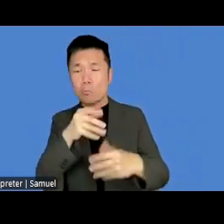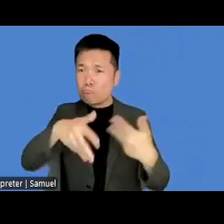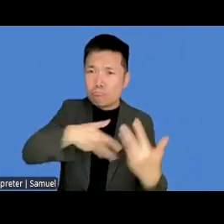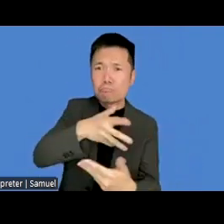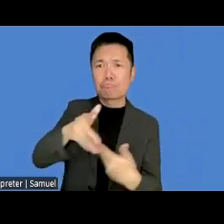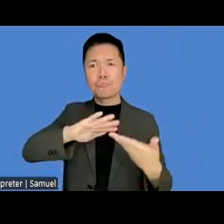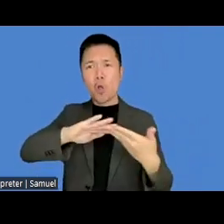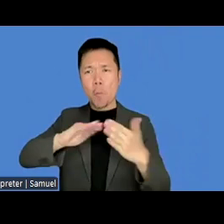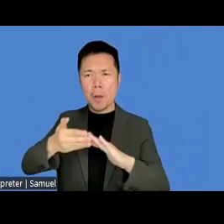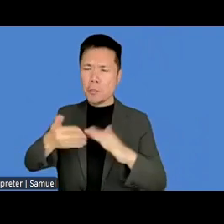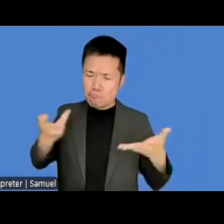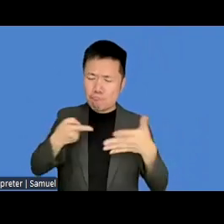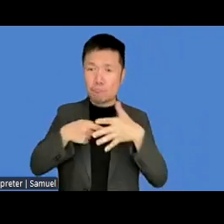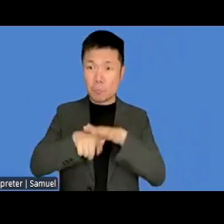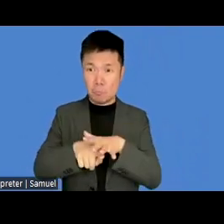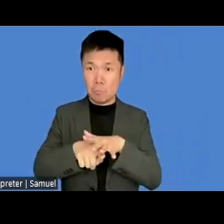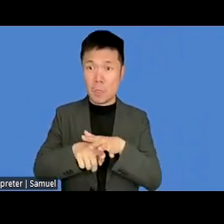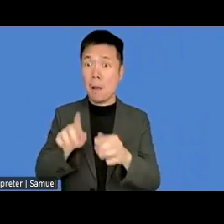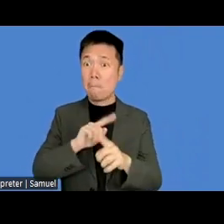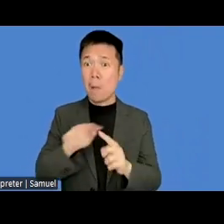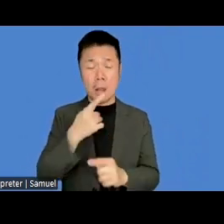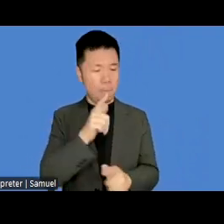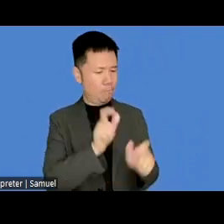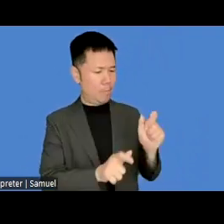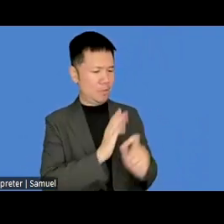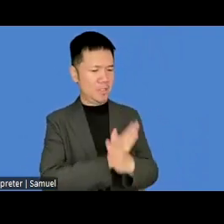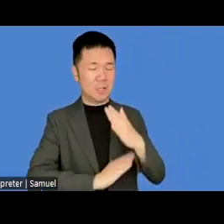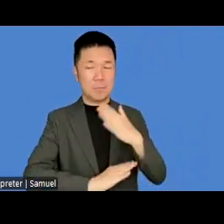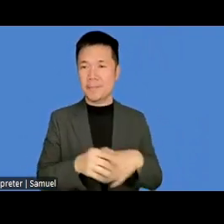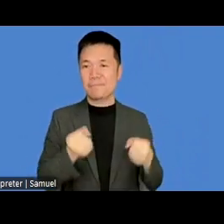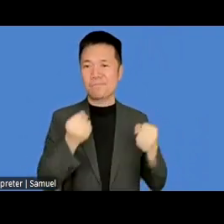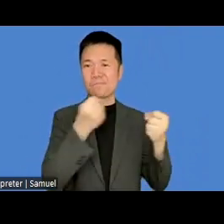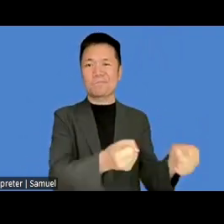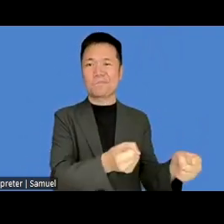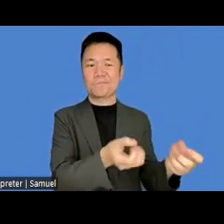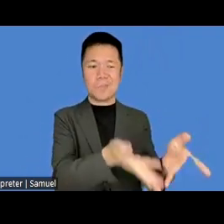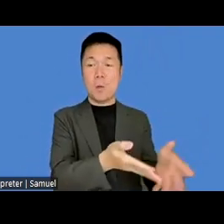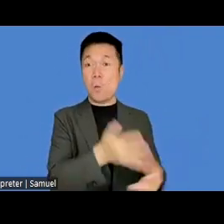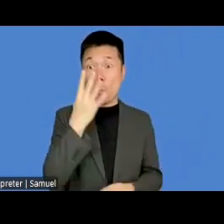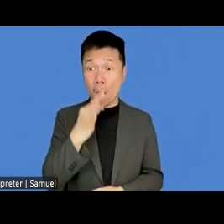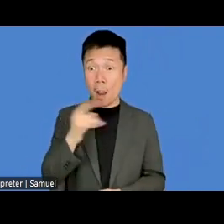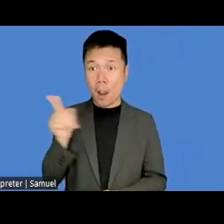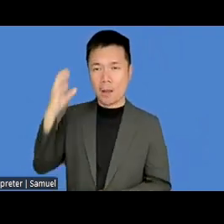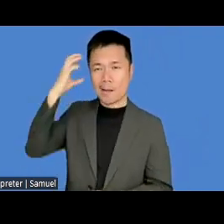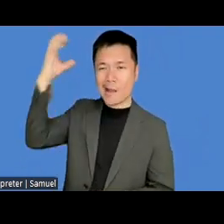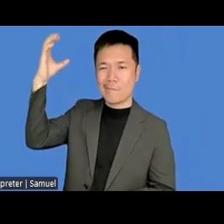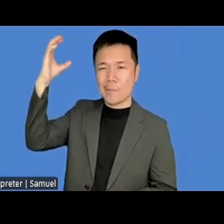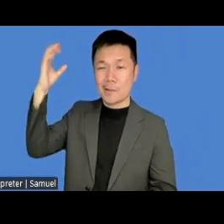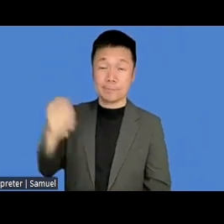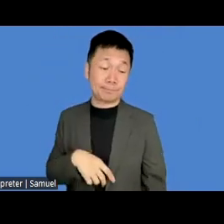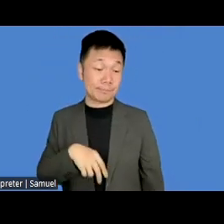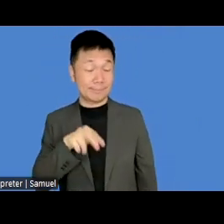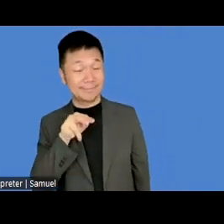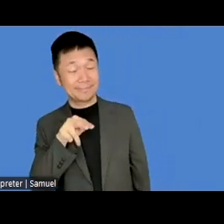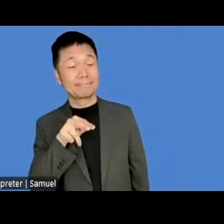with disabilities will remain in institutions because if the state has no intentions to create services outside for people